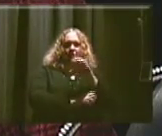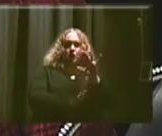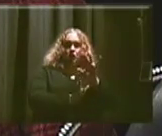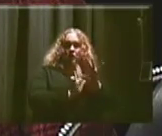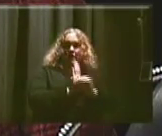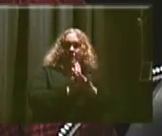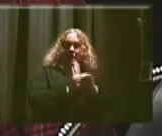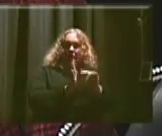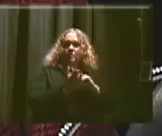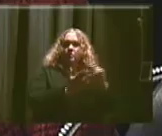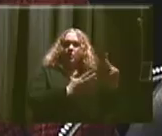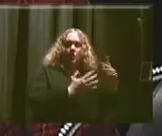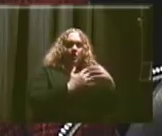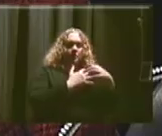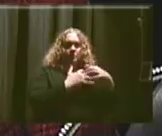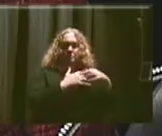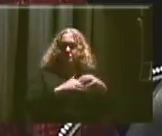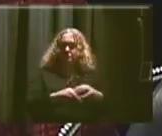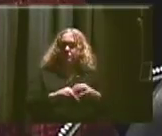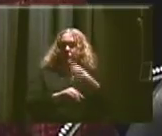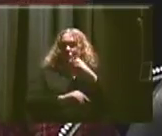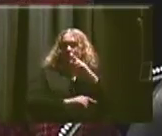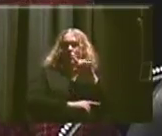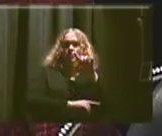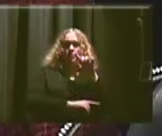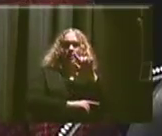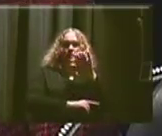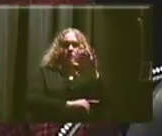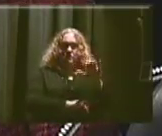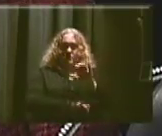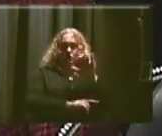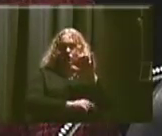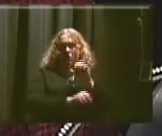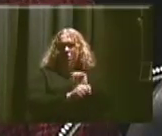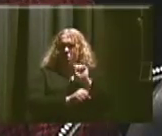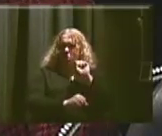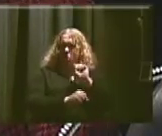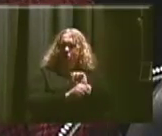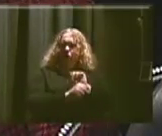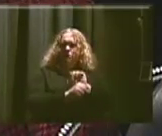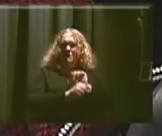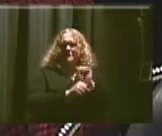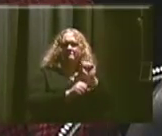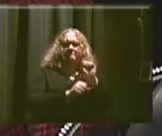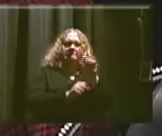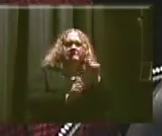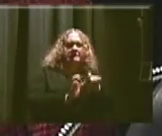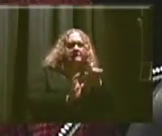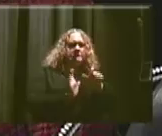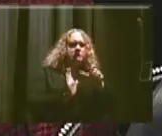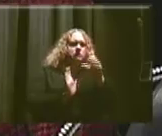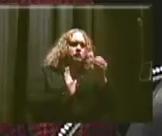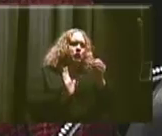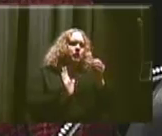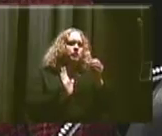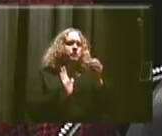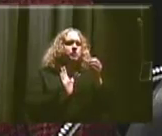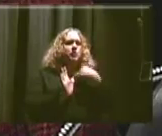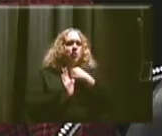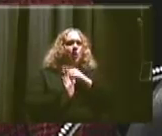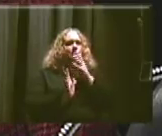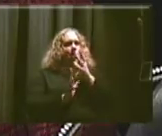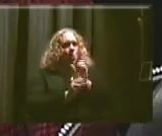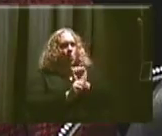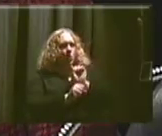programs are aligned with the 21st century workforce needs of our region. Kristen will work to collaborate with our great business and